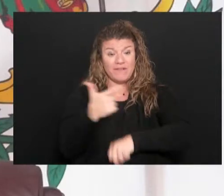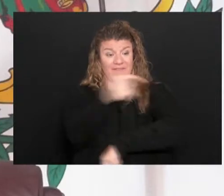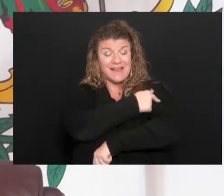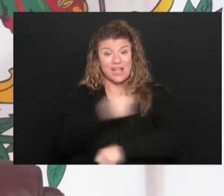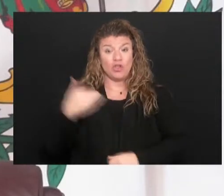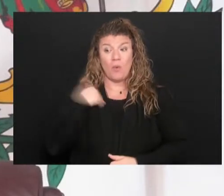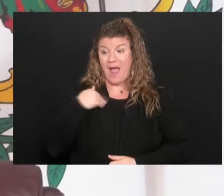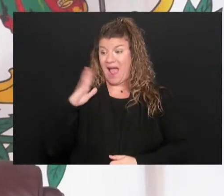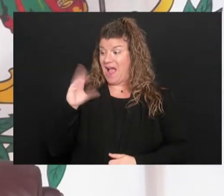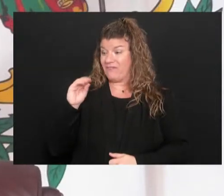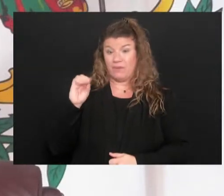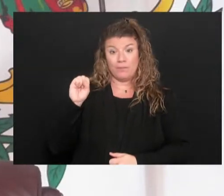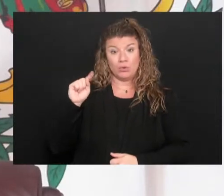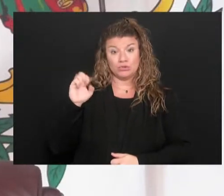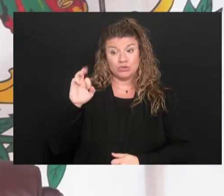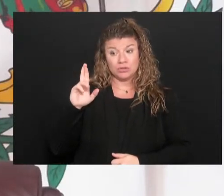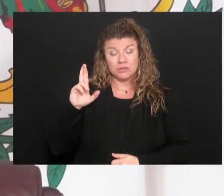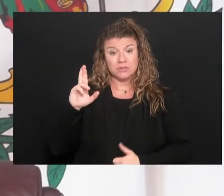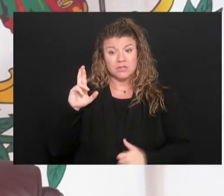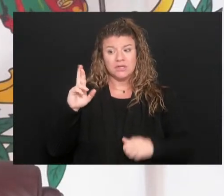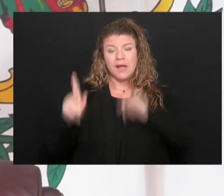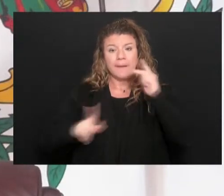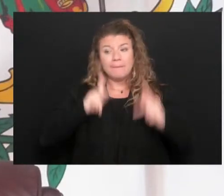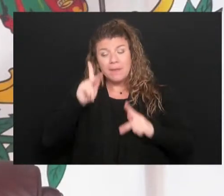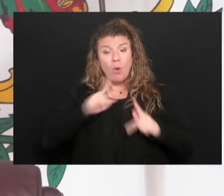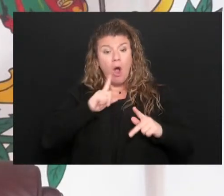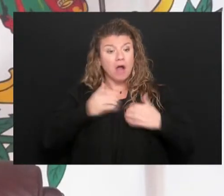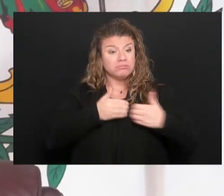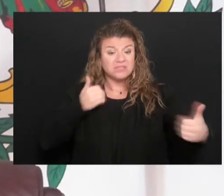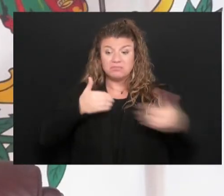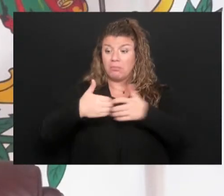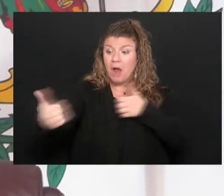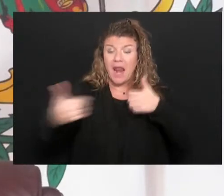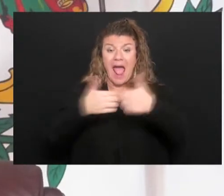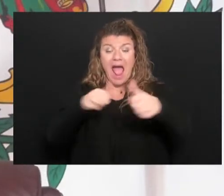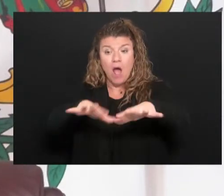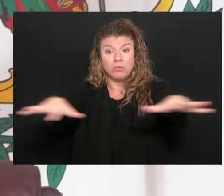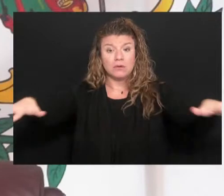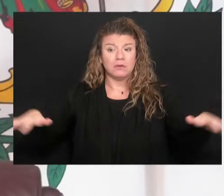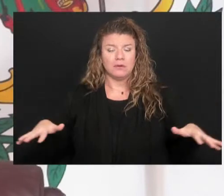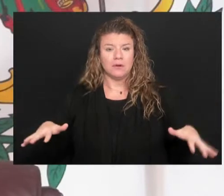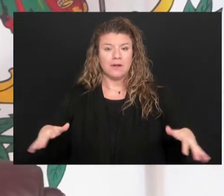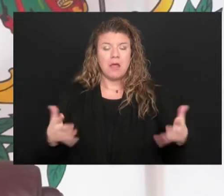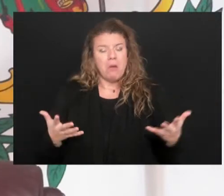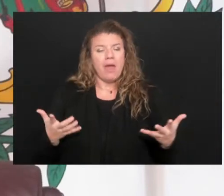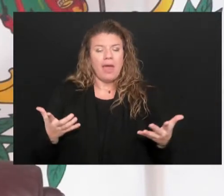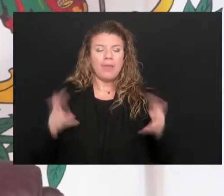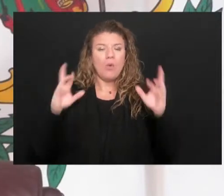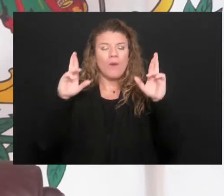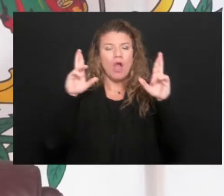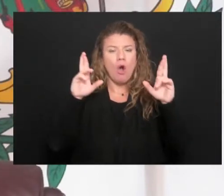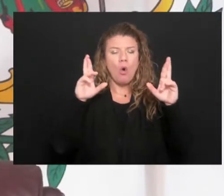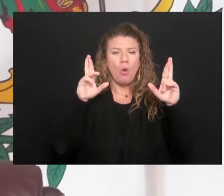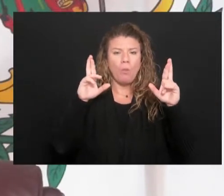and people are halfway spread out and everything, then we hope you